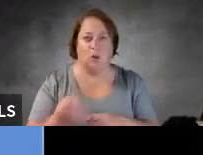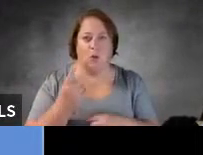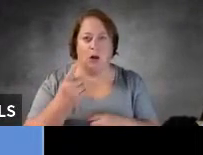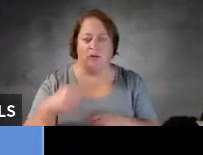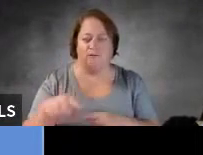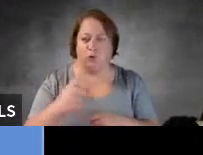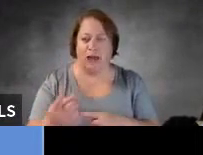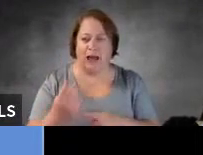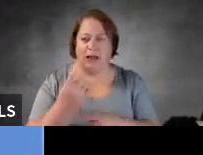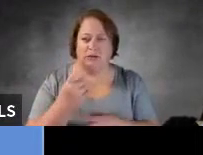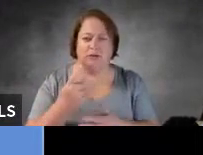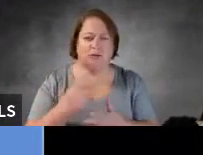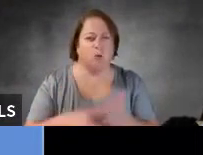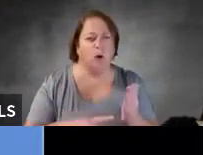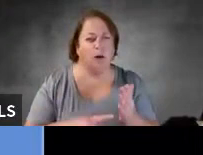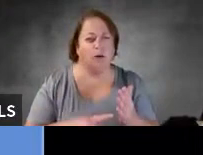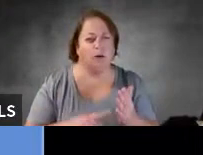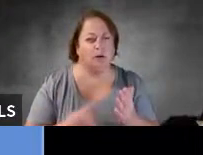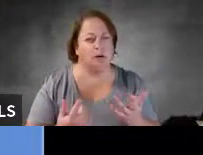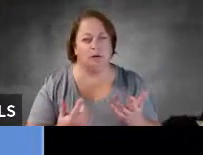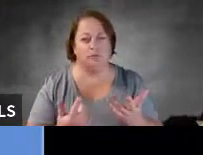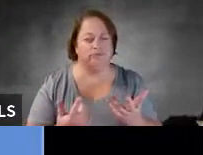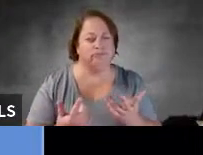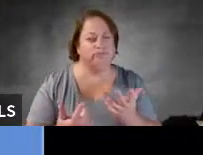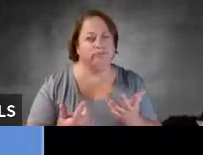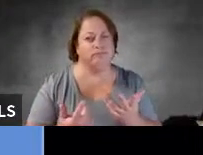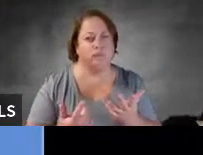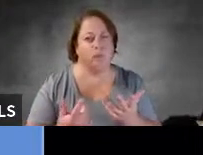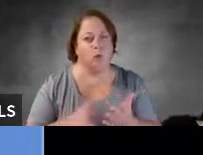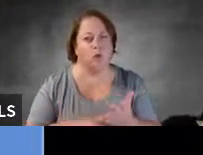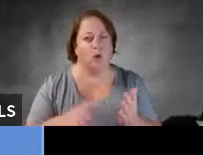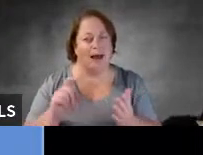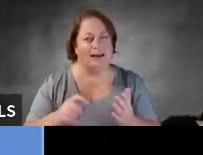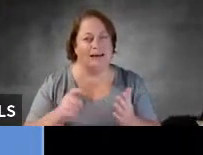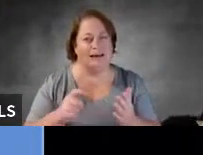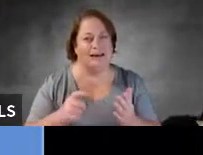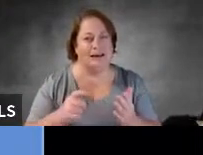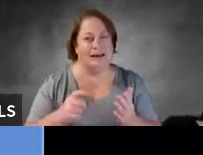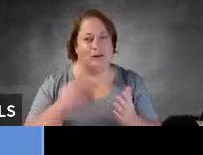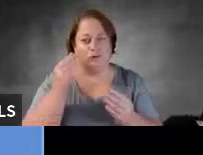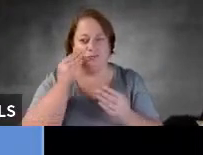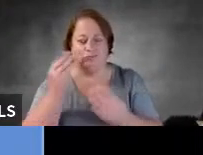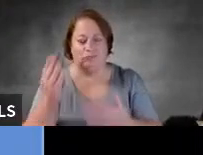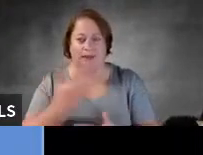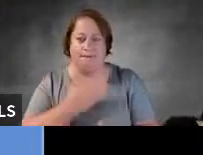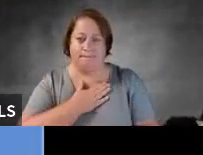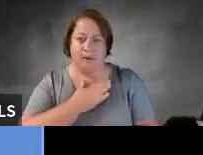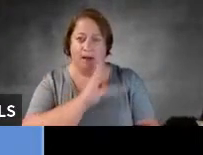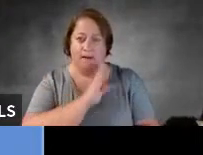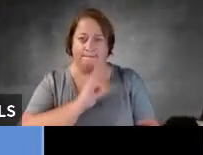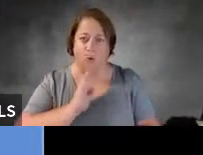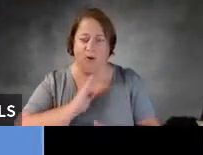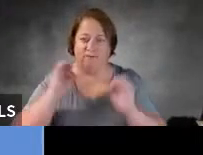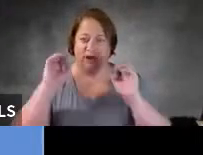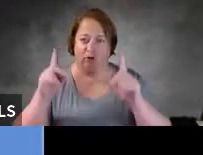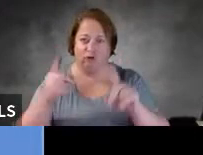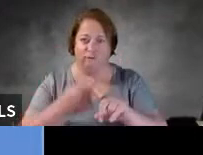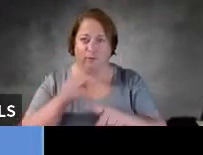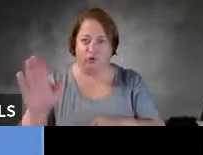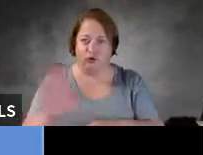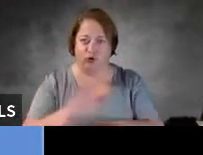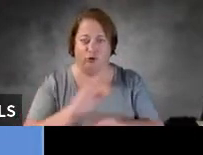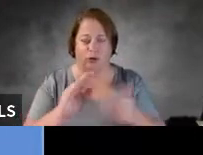you asked, okay, what's the takeaway? What do I need to take back to my Board of Education from your community?